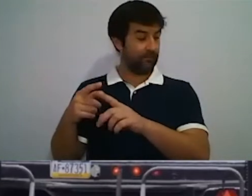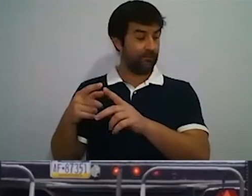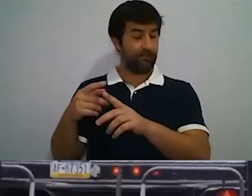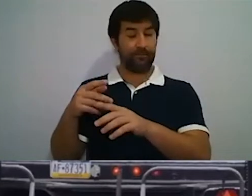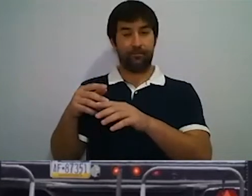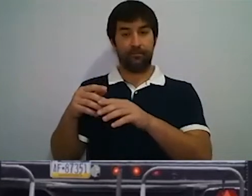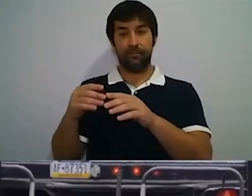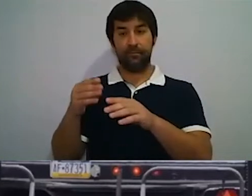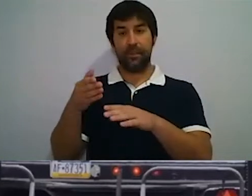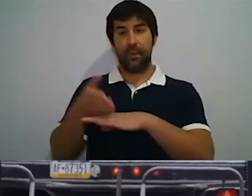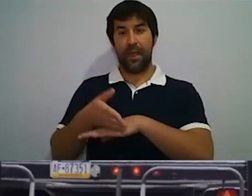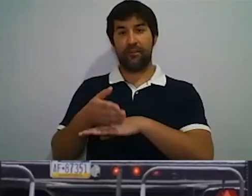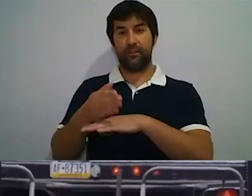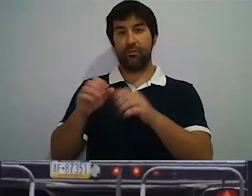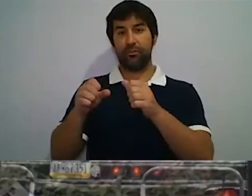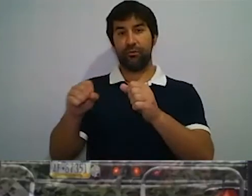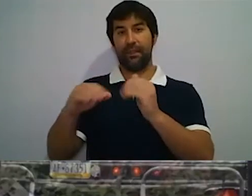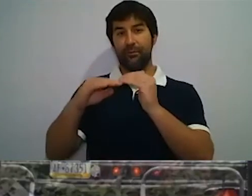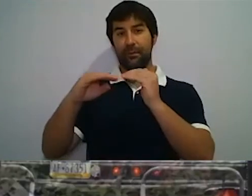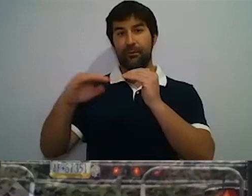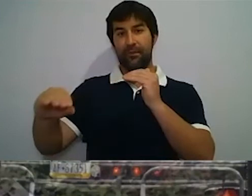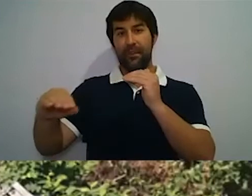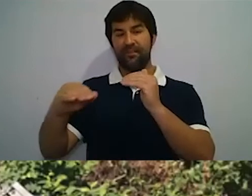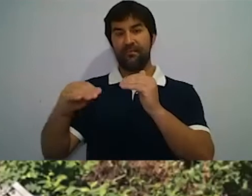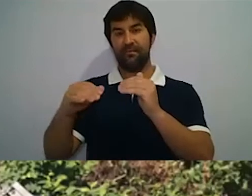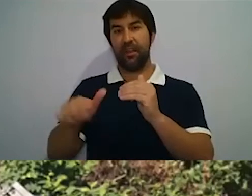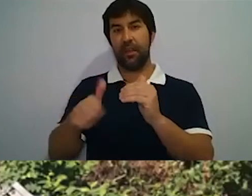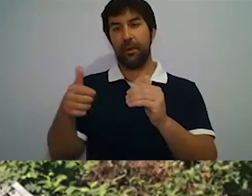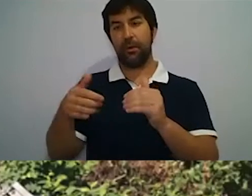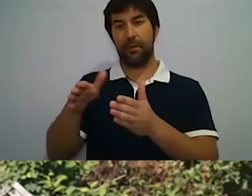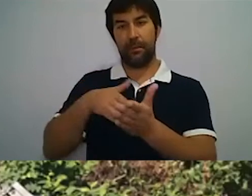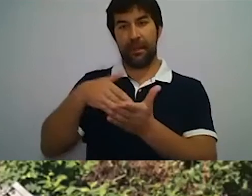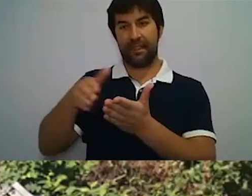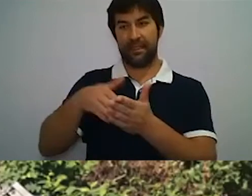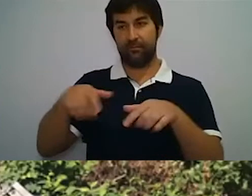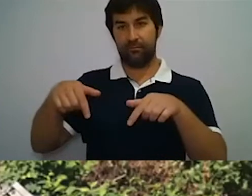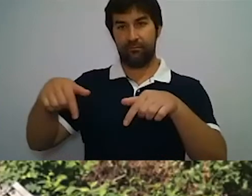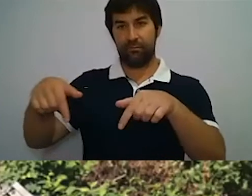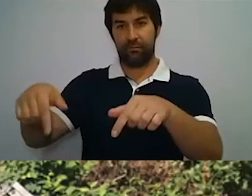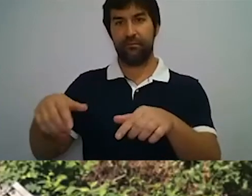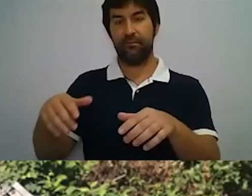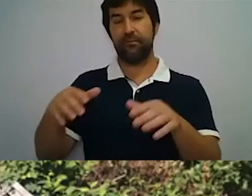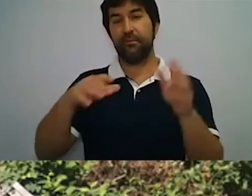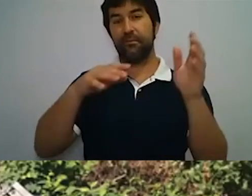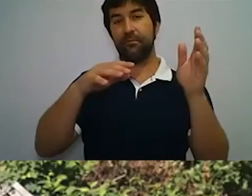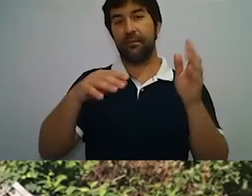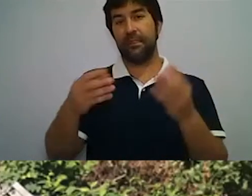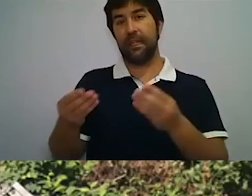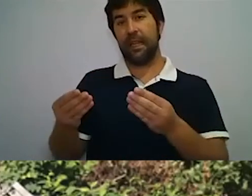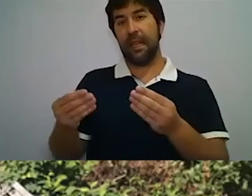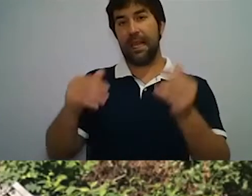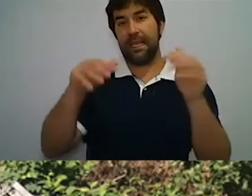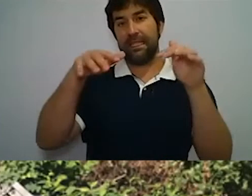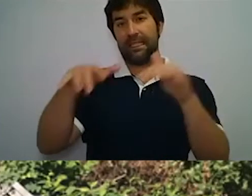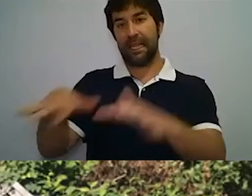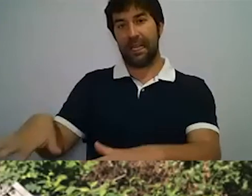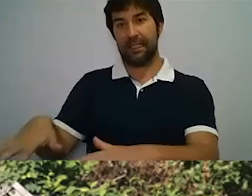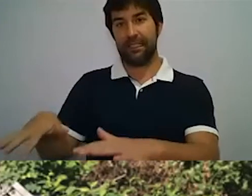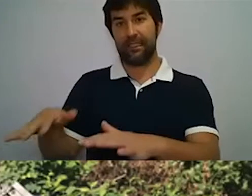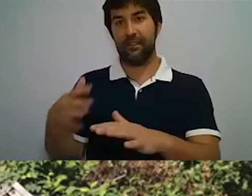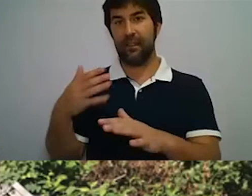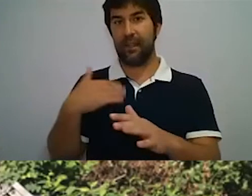which is the last bullet. And then we also look at the vehicle volumes, excuse me, and the non-motorized volumes